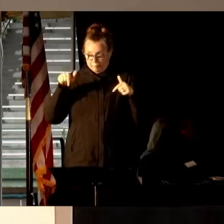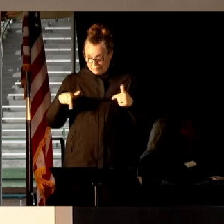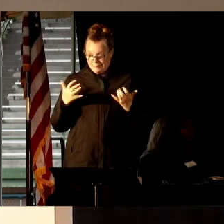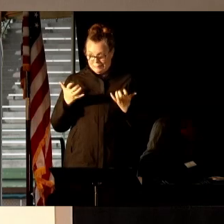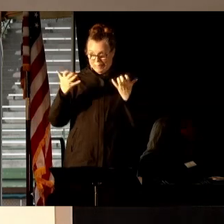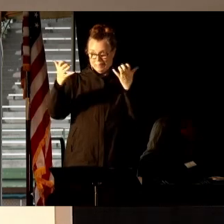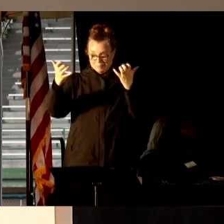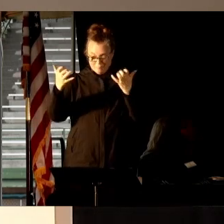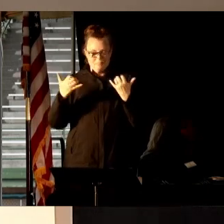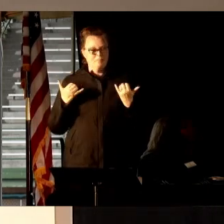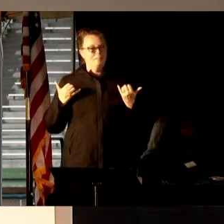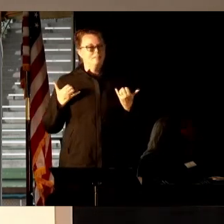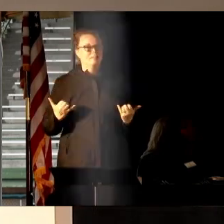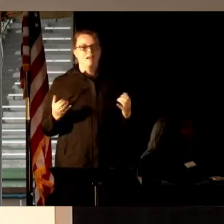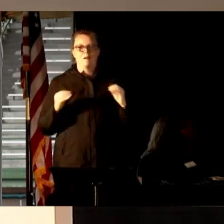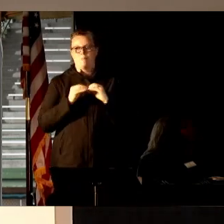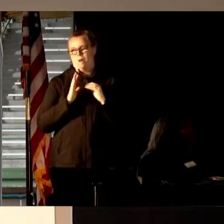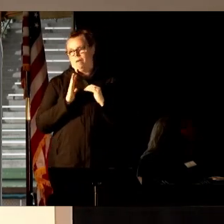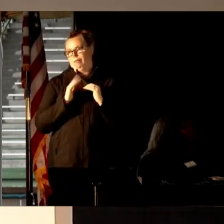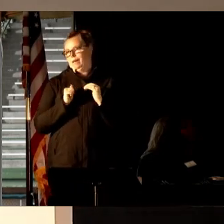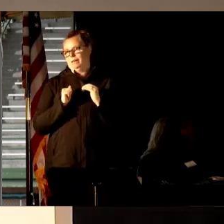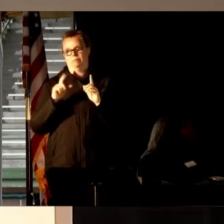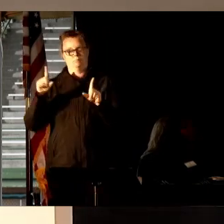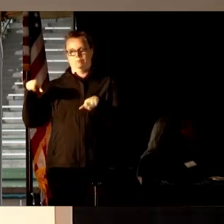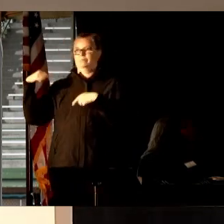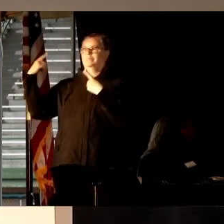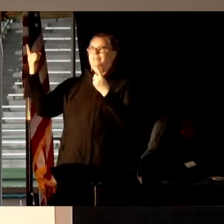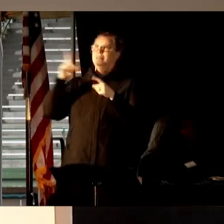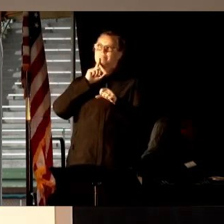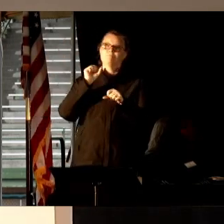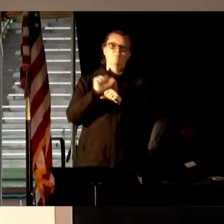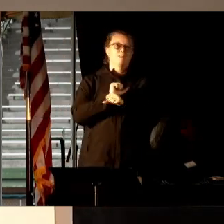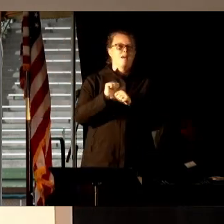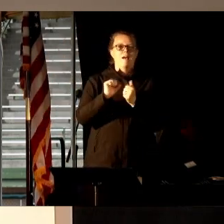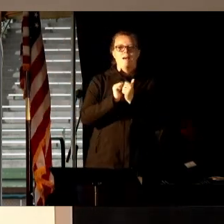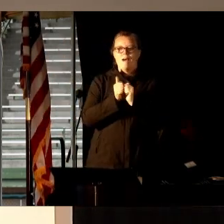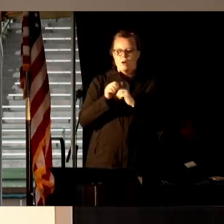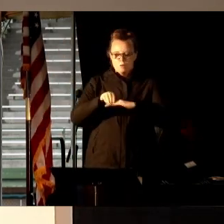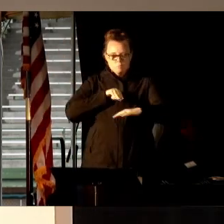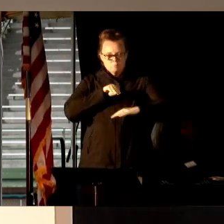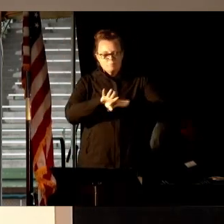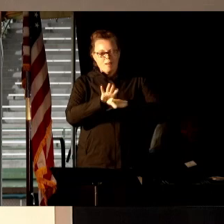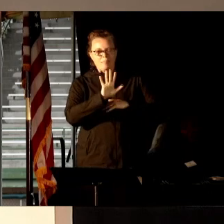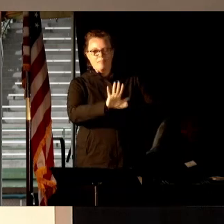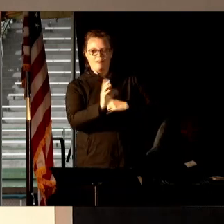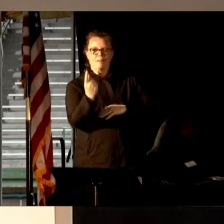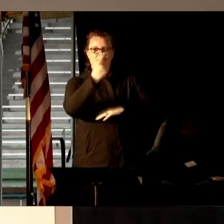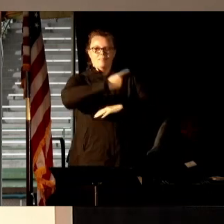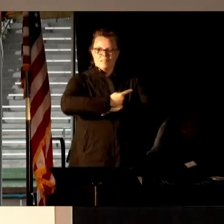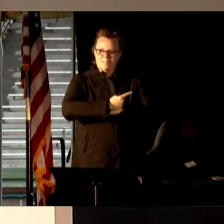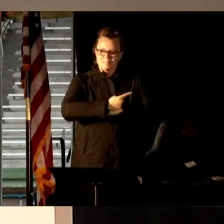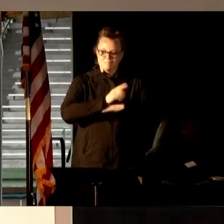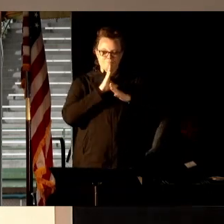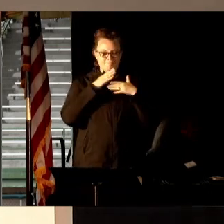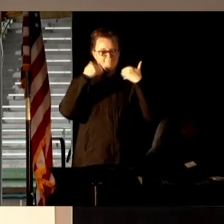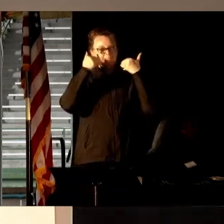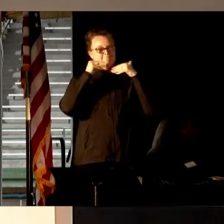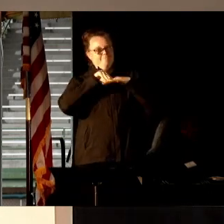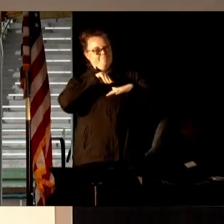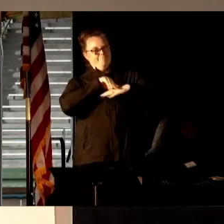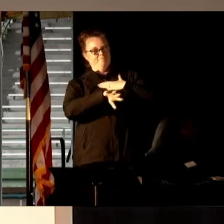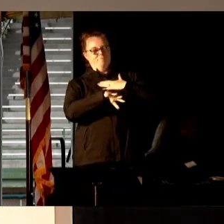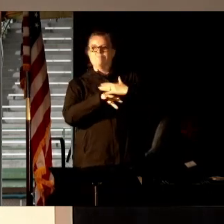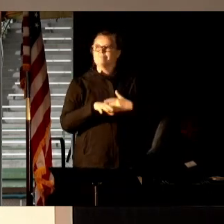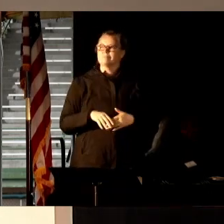in. Now, more than ever, that truly is all it takes to change the course of someone else's day, and in turn, yours. Gila